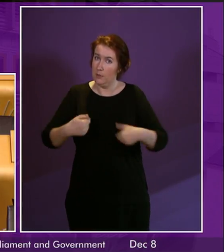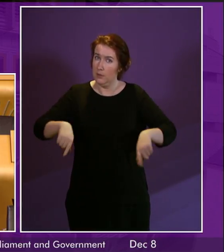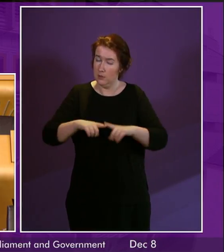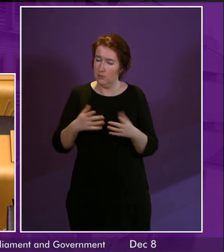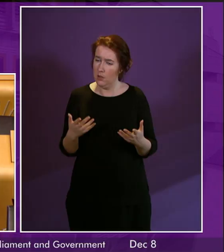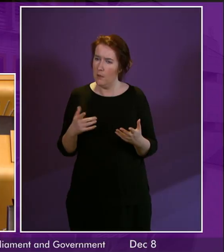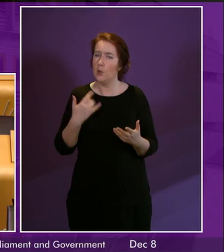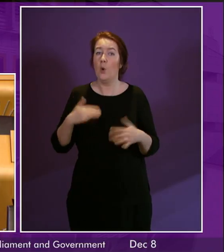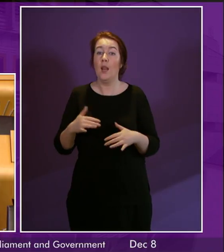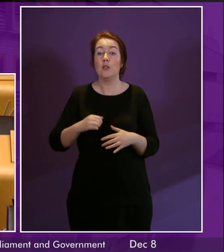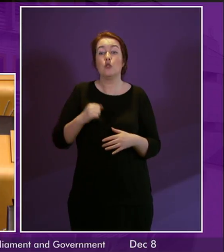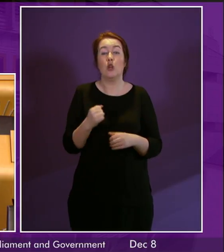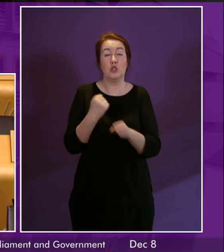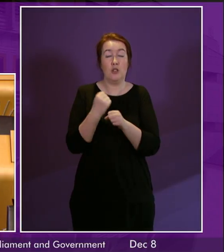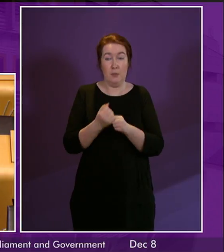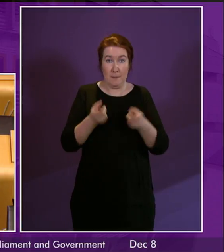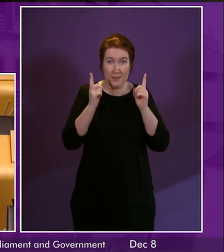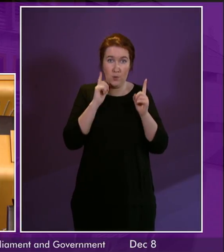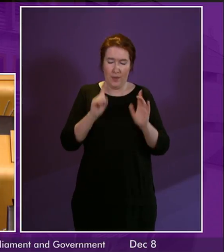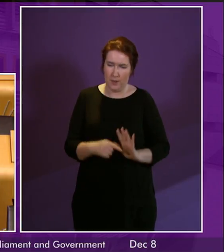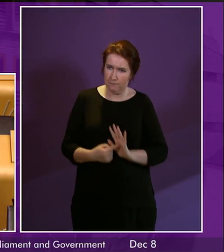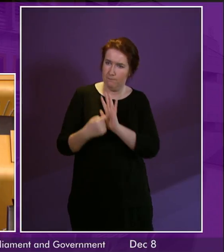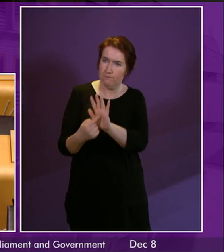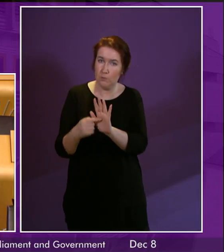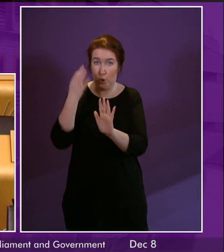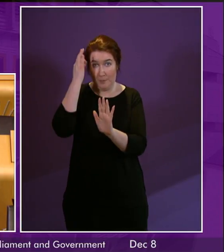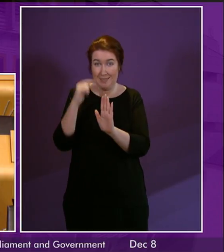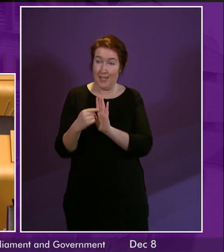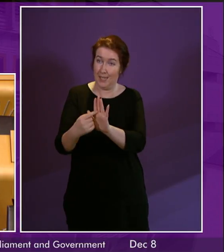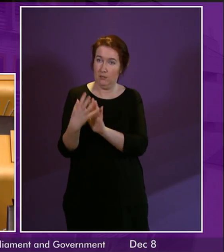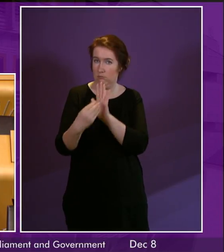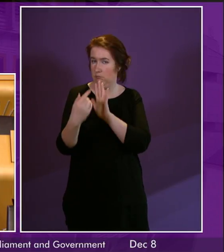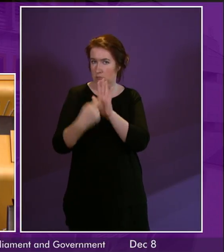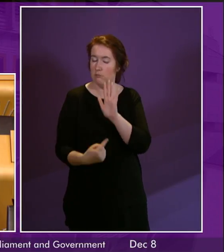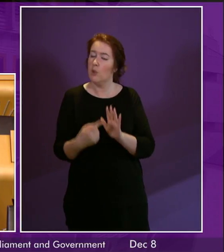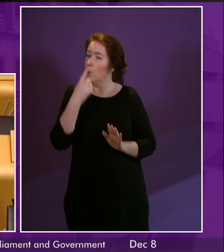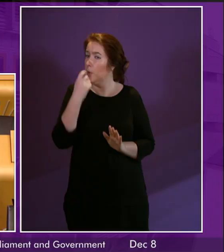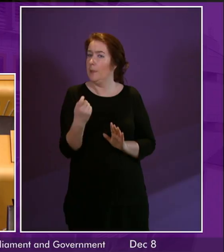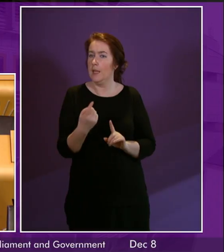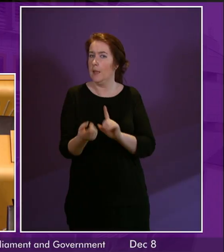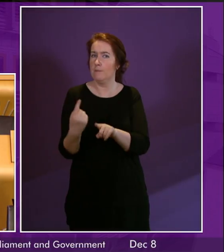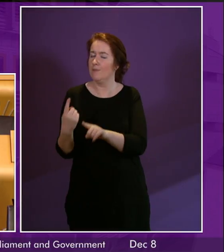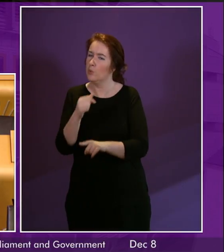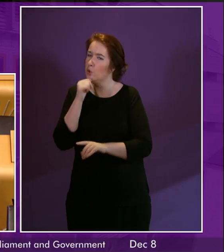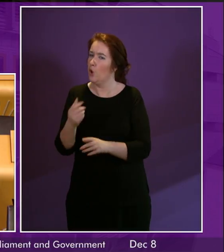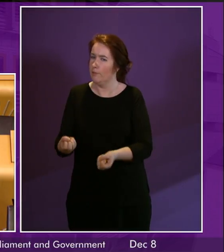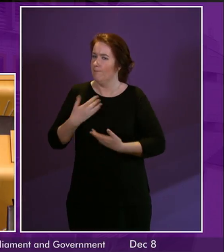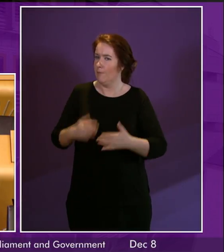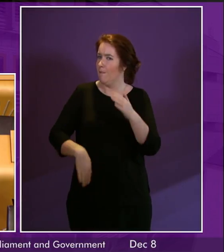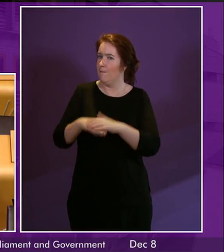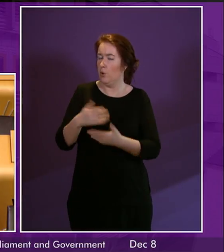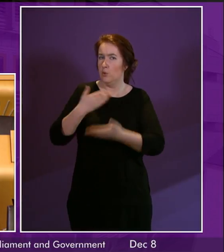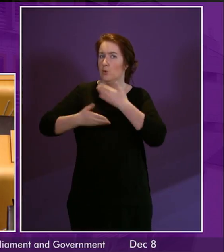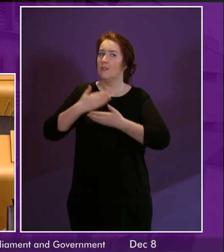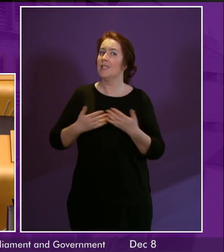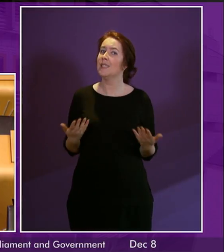the Scottish Government ministers put their case in front of committees, it may be that we don't hear the full picture, as we should.